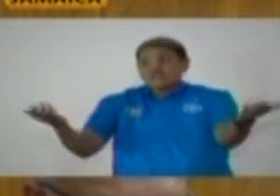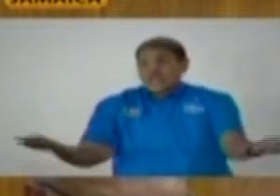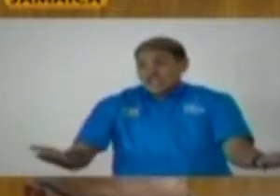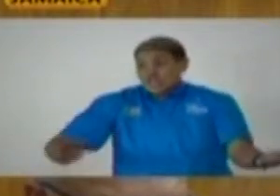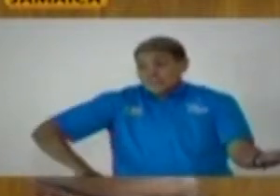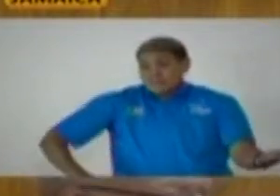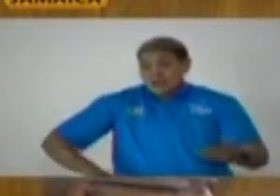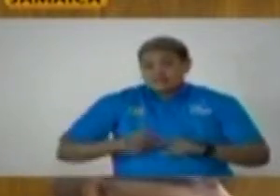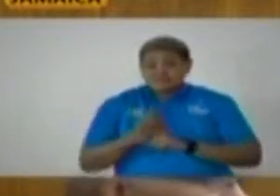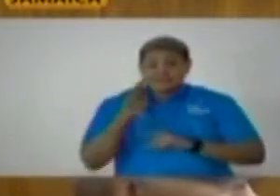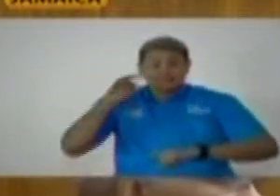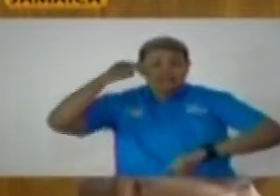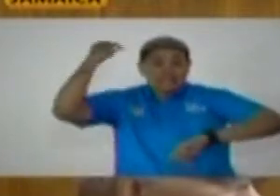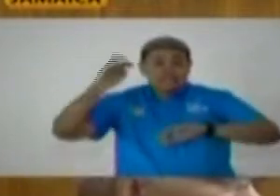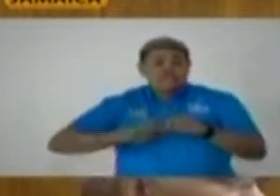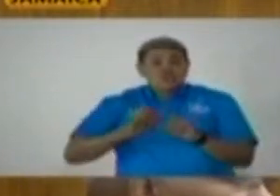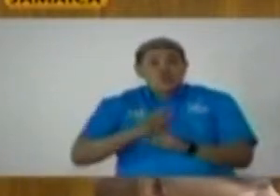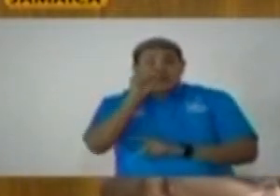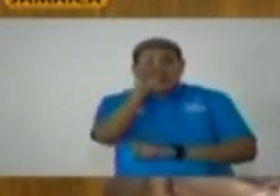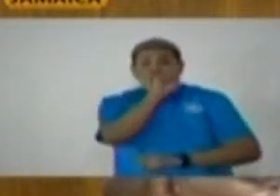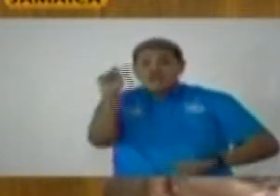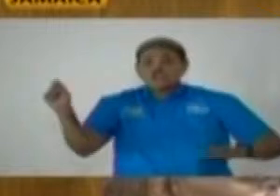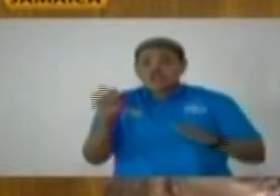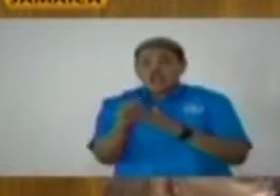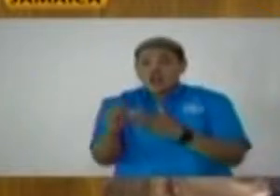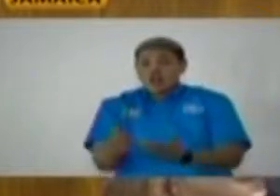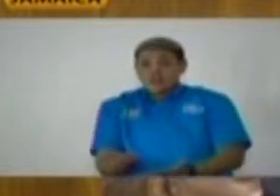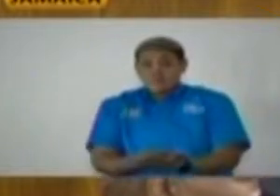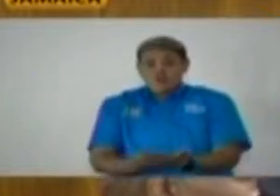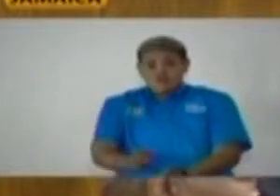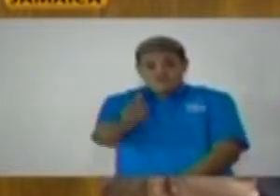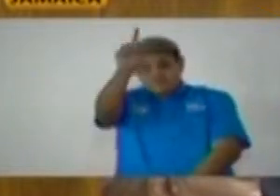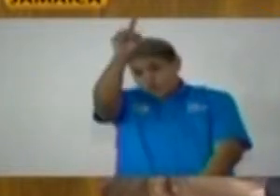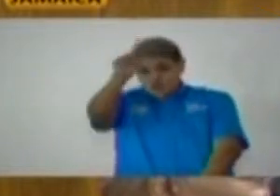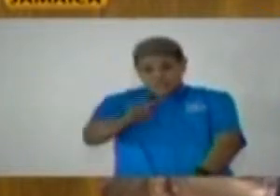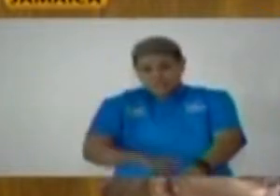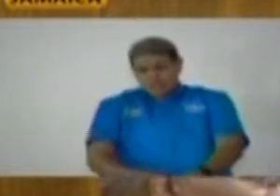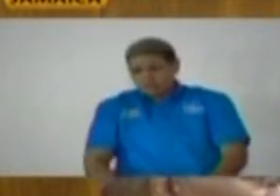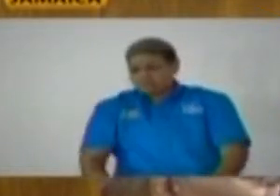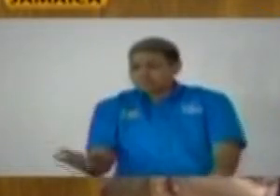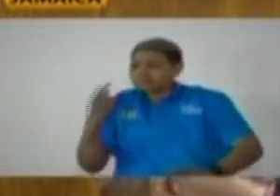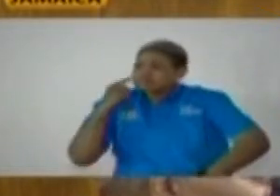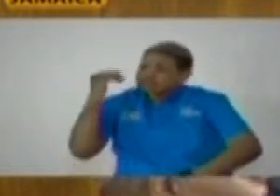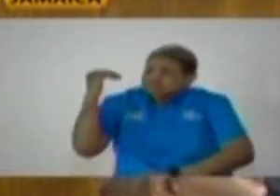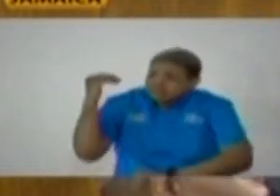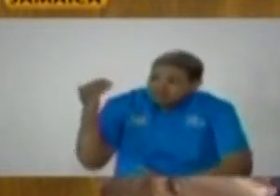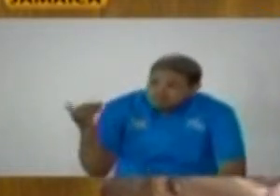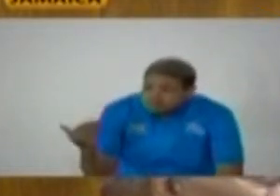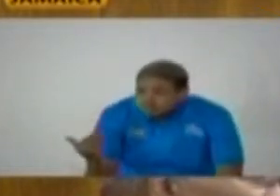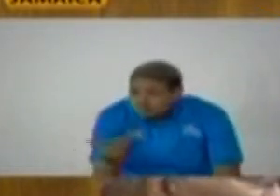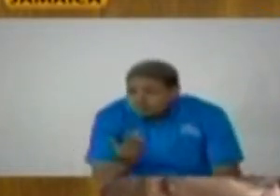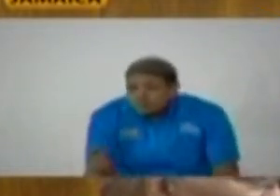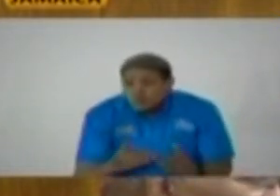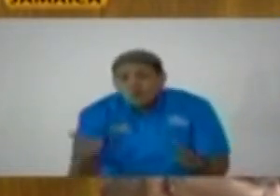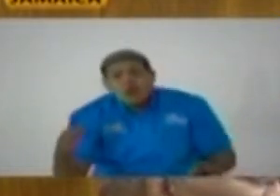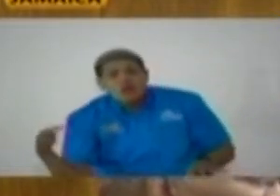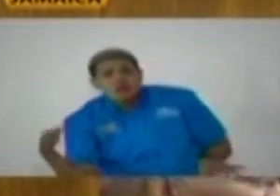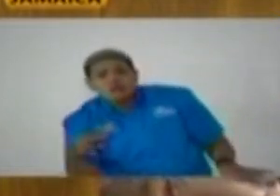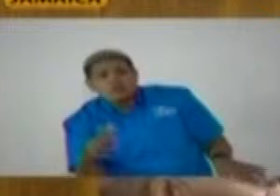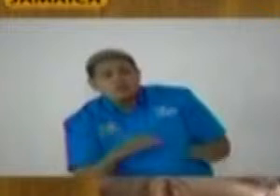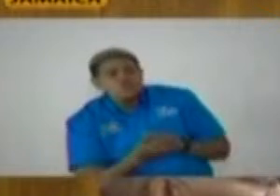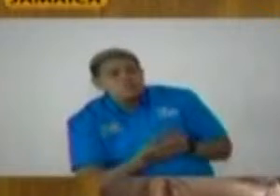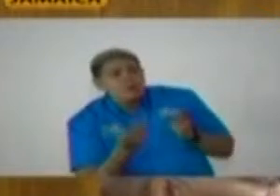Parliament a historic $1 trillion budget, generating expectations from the wider Jamaican